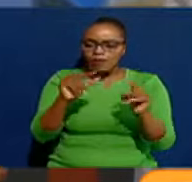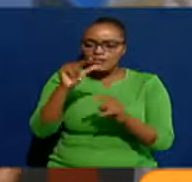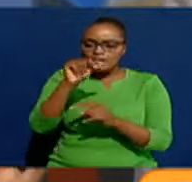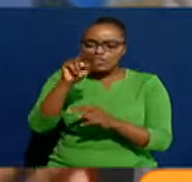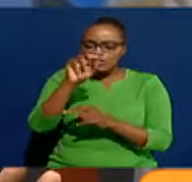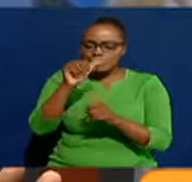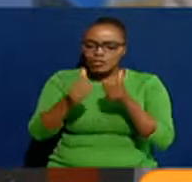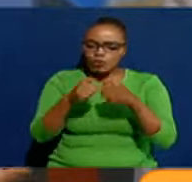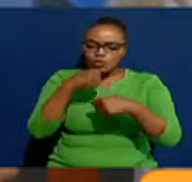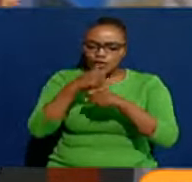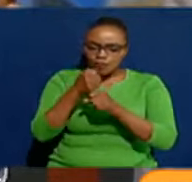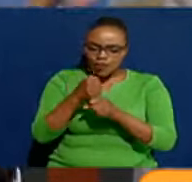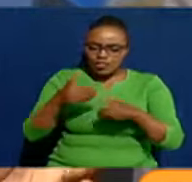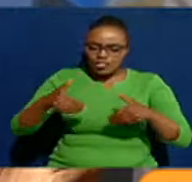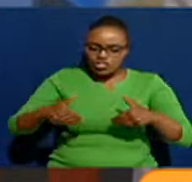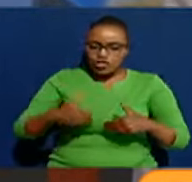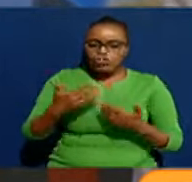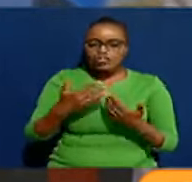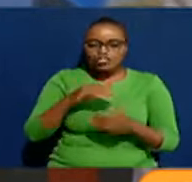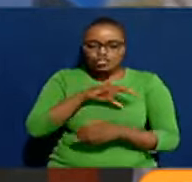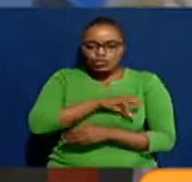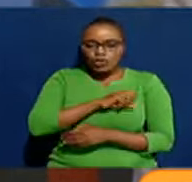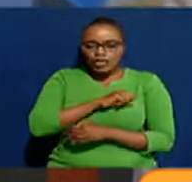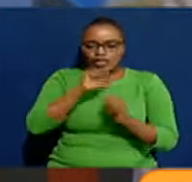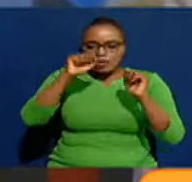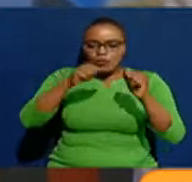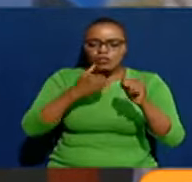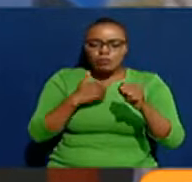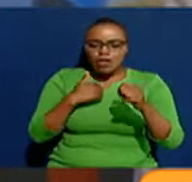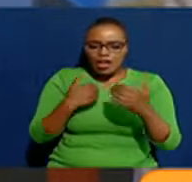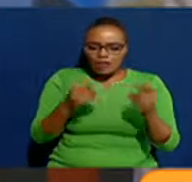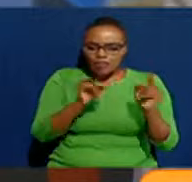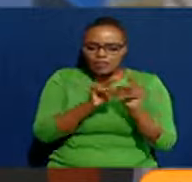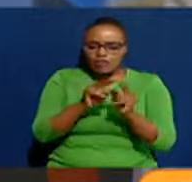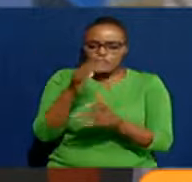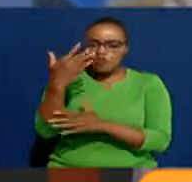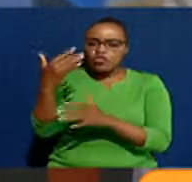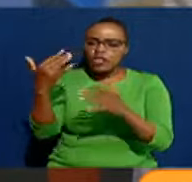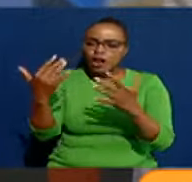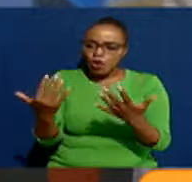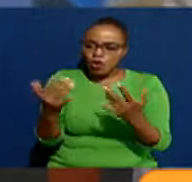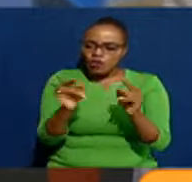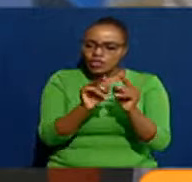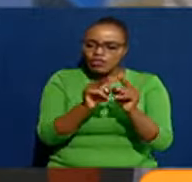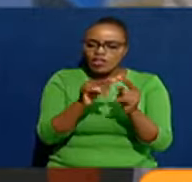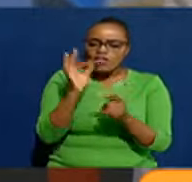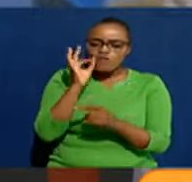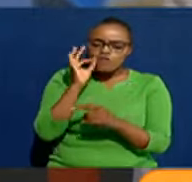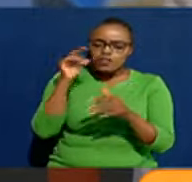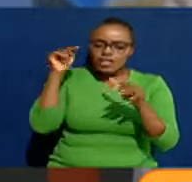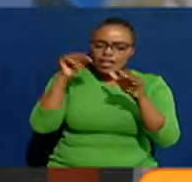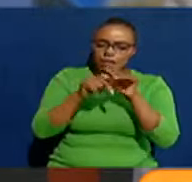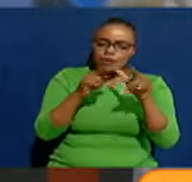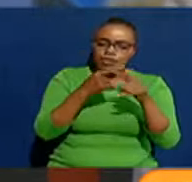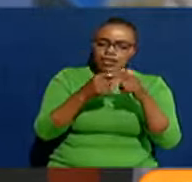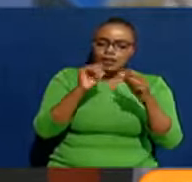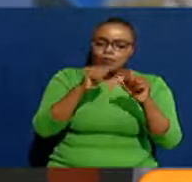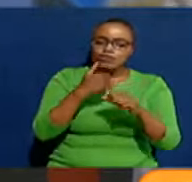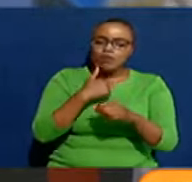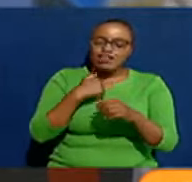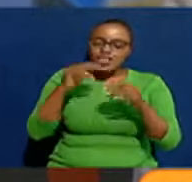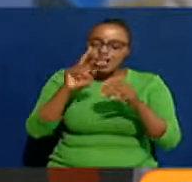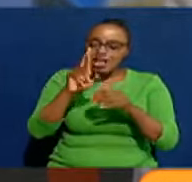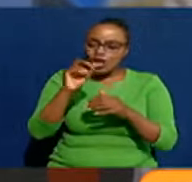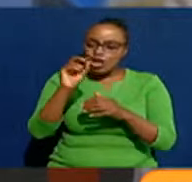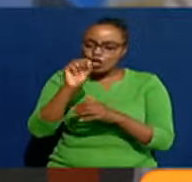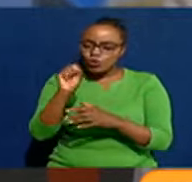it drought tolerant. It could be the succulence of the leaves, or the roots are deeper so it gets a bit of water. You get? Those